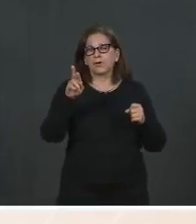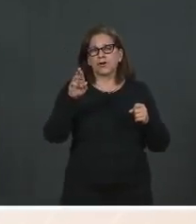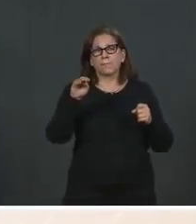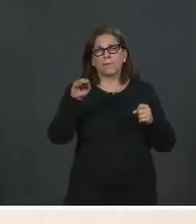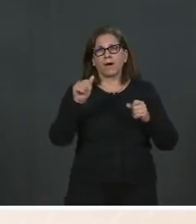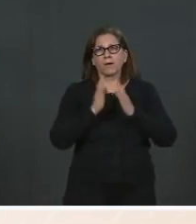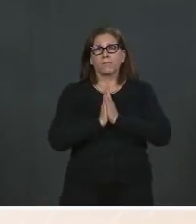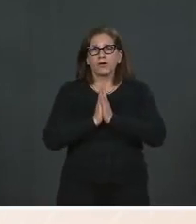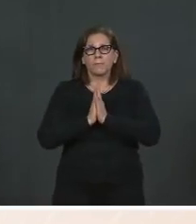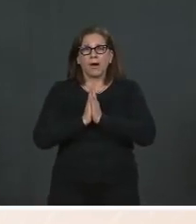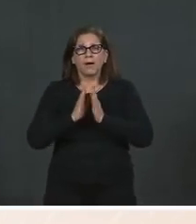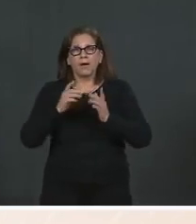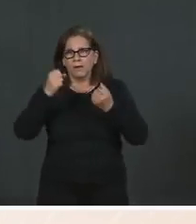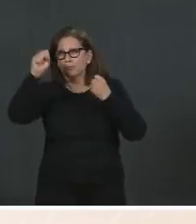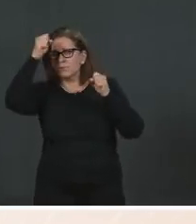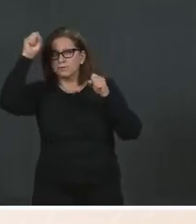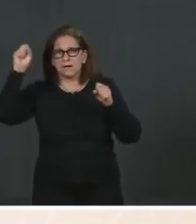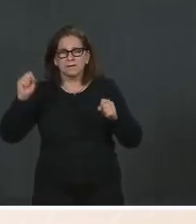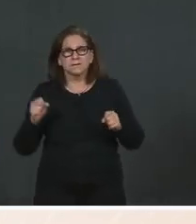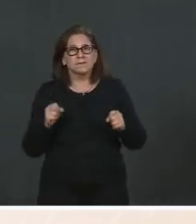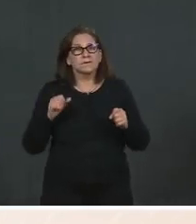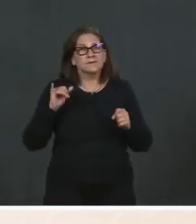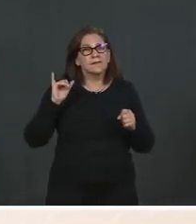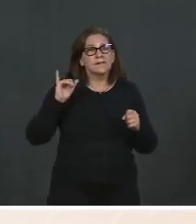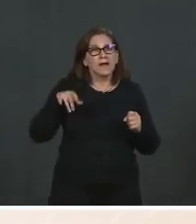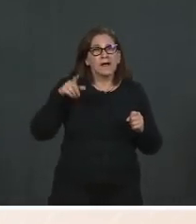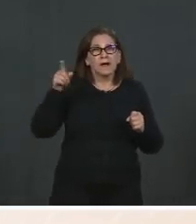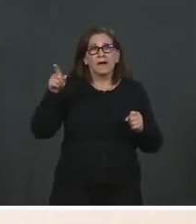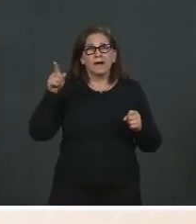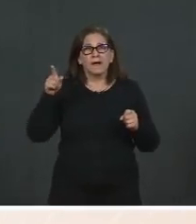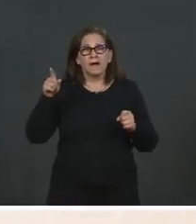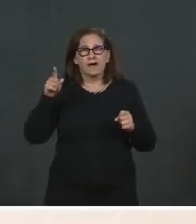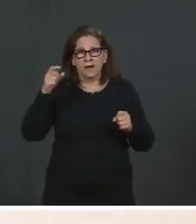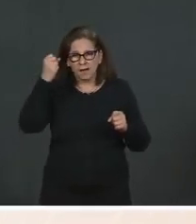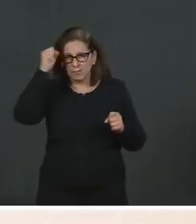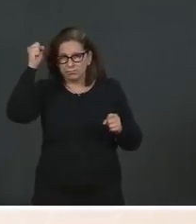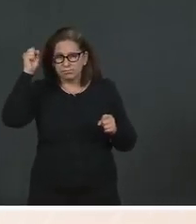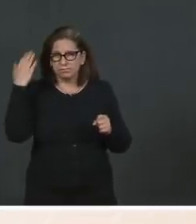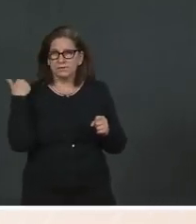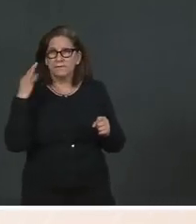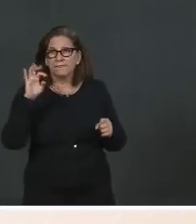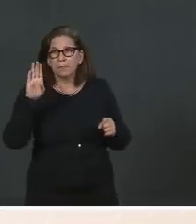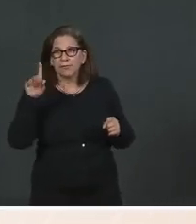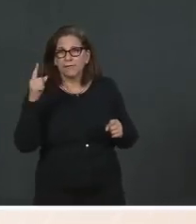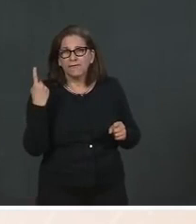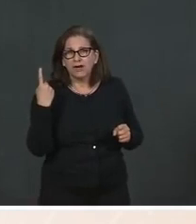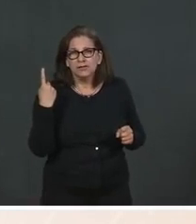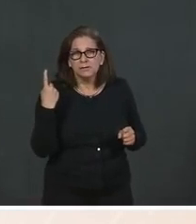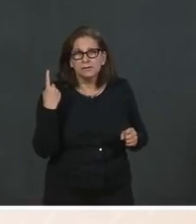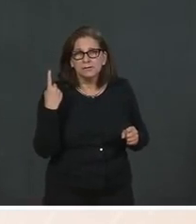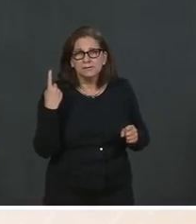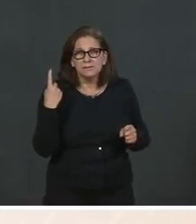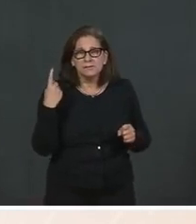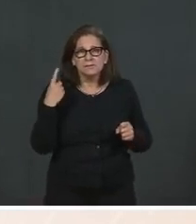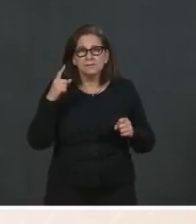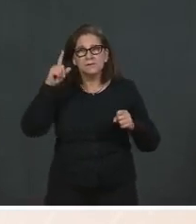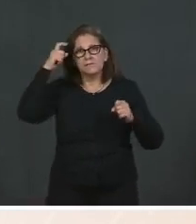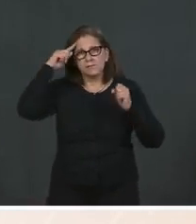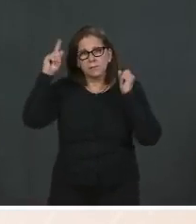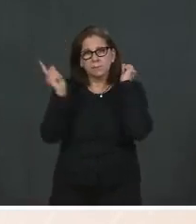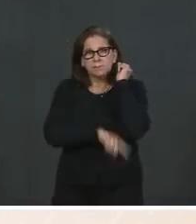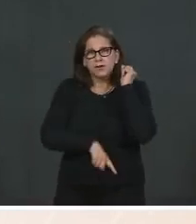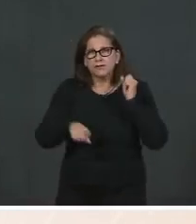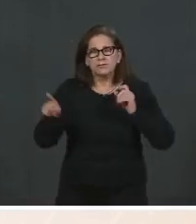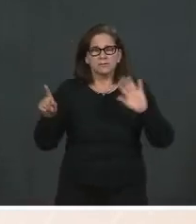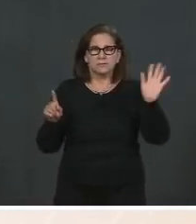a coup on February 1st. We condemn this abhorrent violence against the Burmese people. Their Burmese junta continues to use